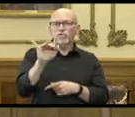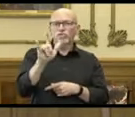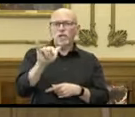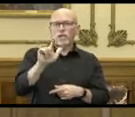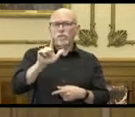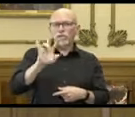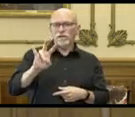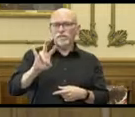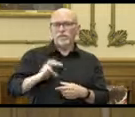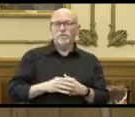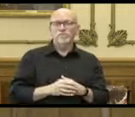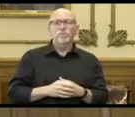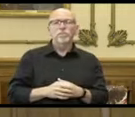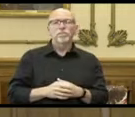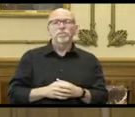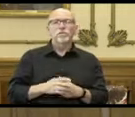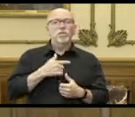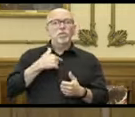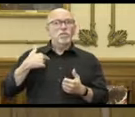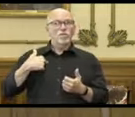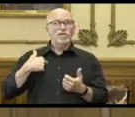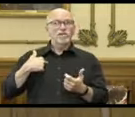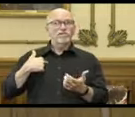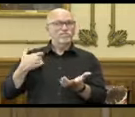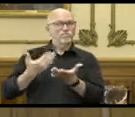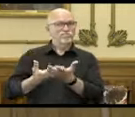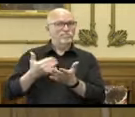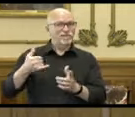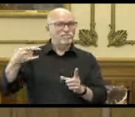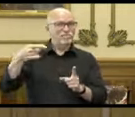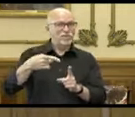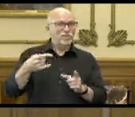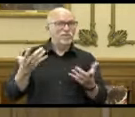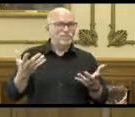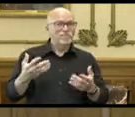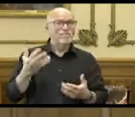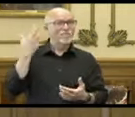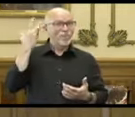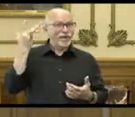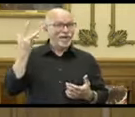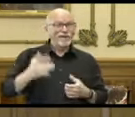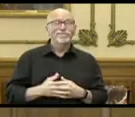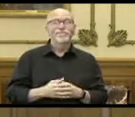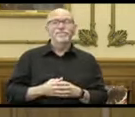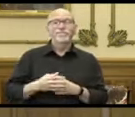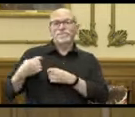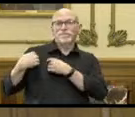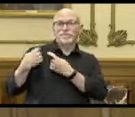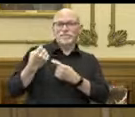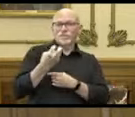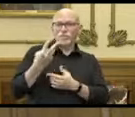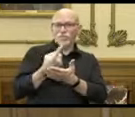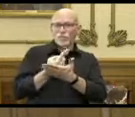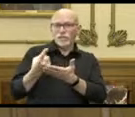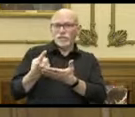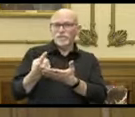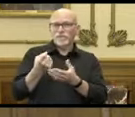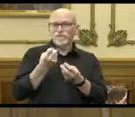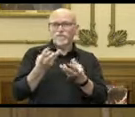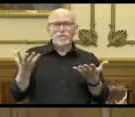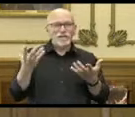27th. We've arrived at this juncture because over the past several weeks, a few things have